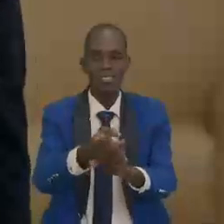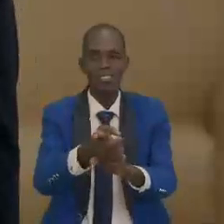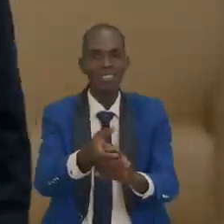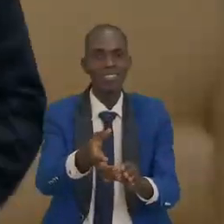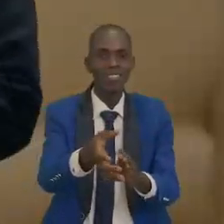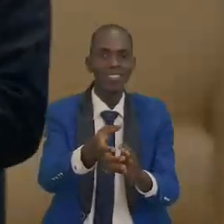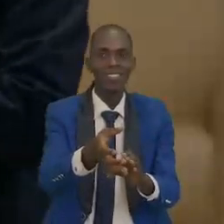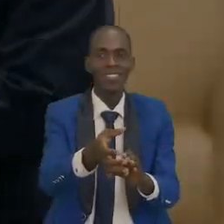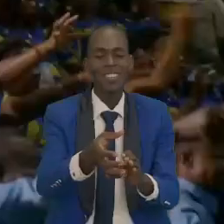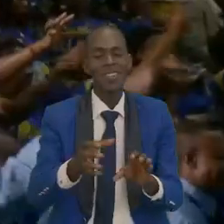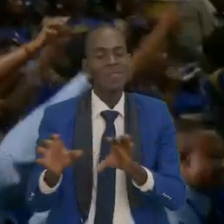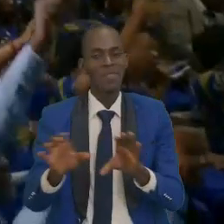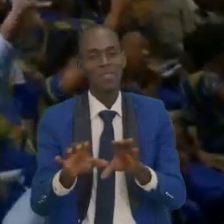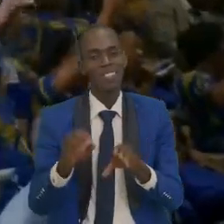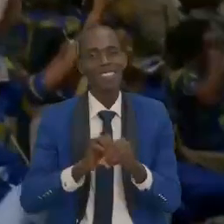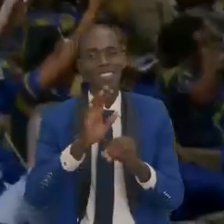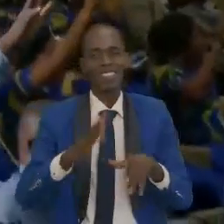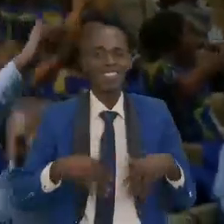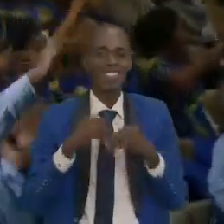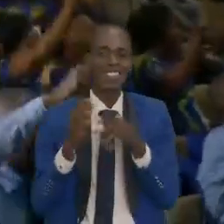about four months in your life